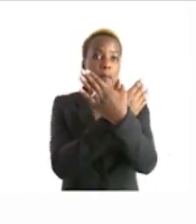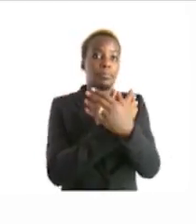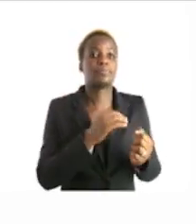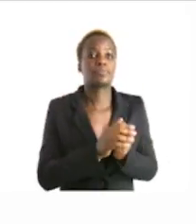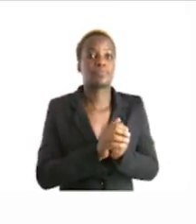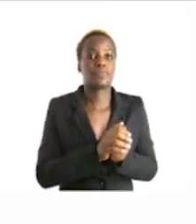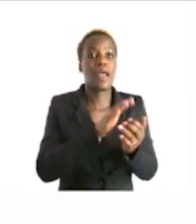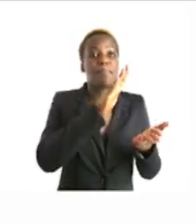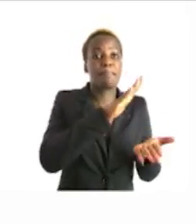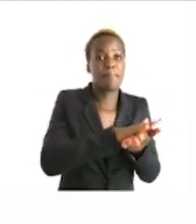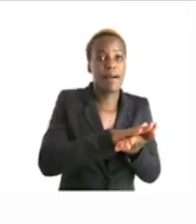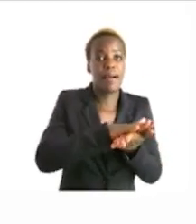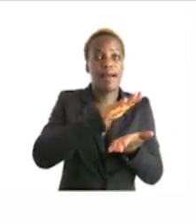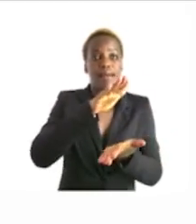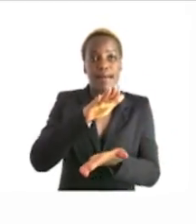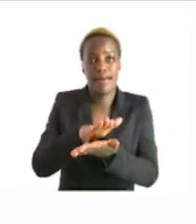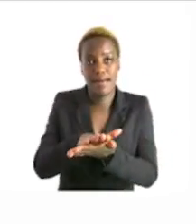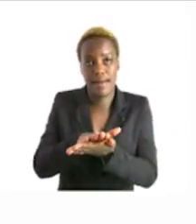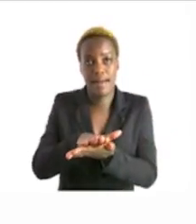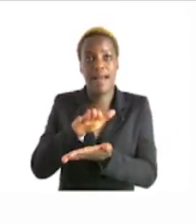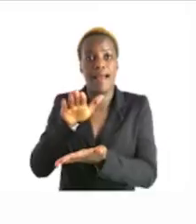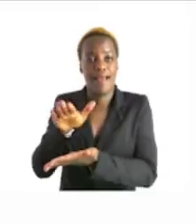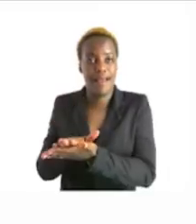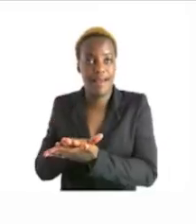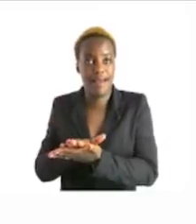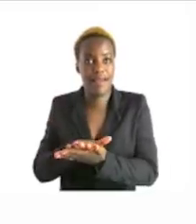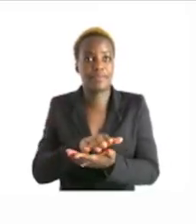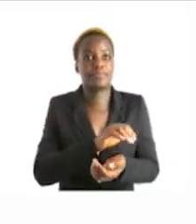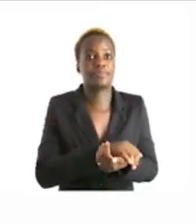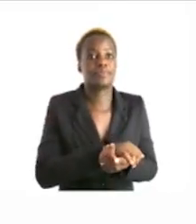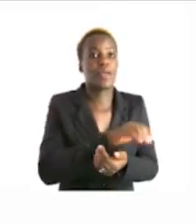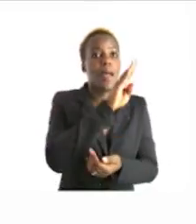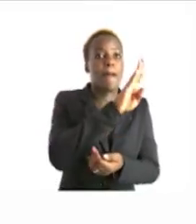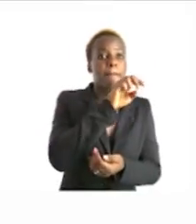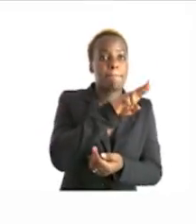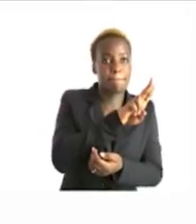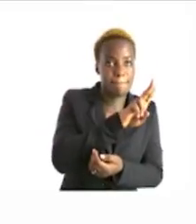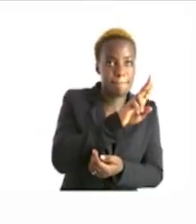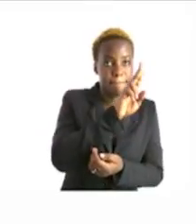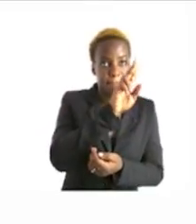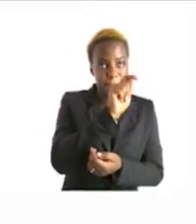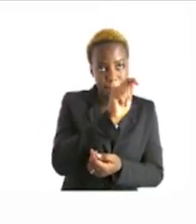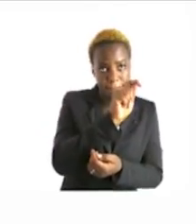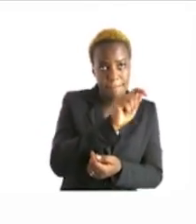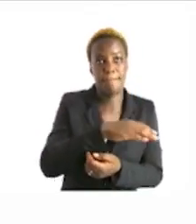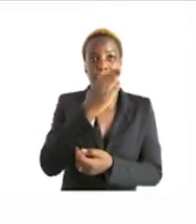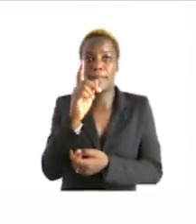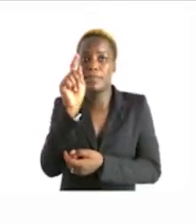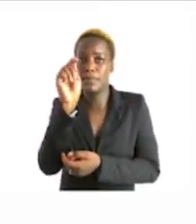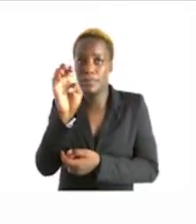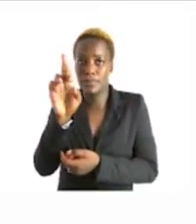butterfly butterfly so it's how many syllables it's three syllables